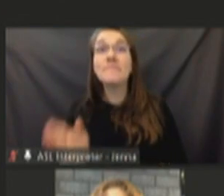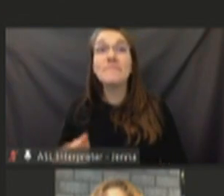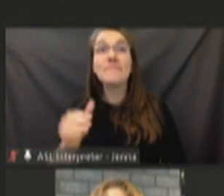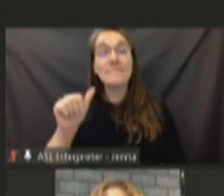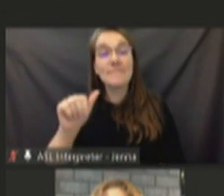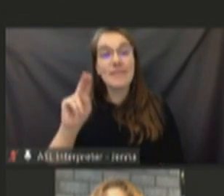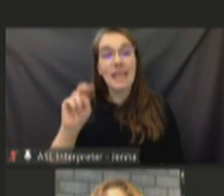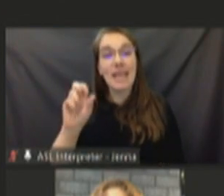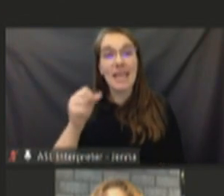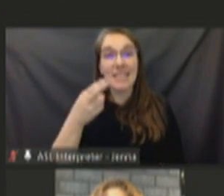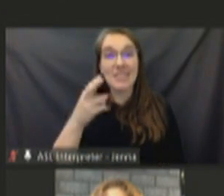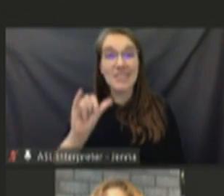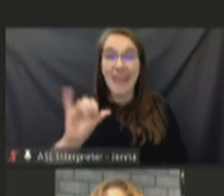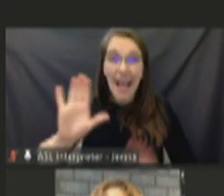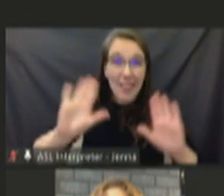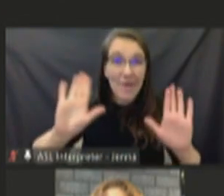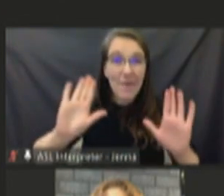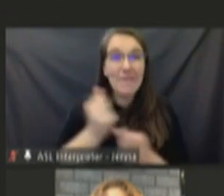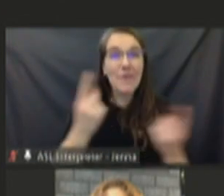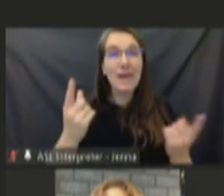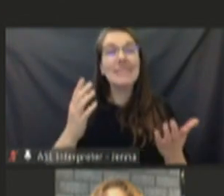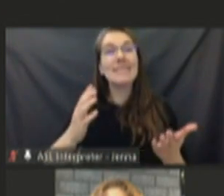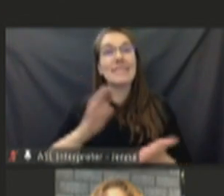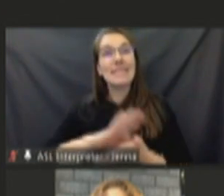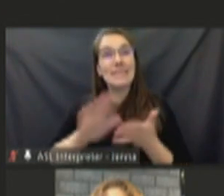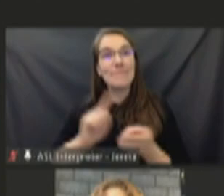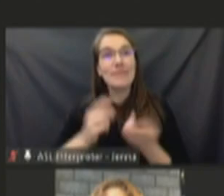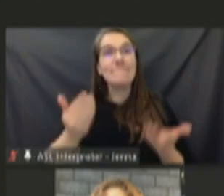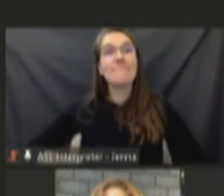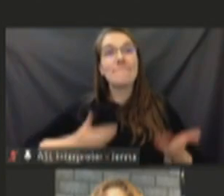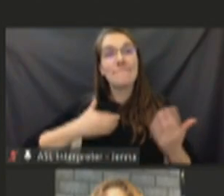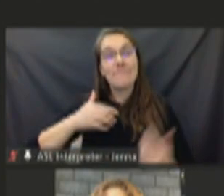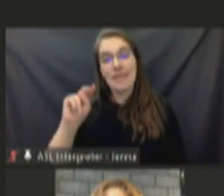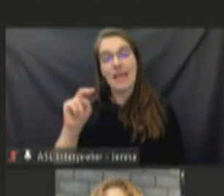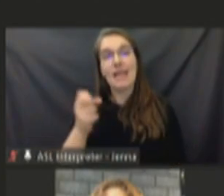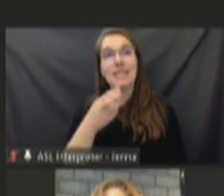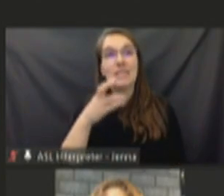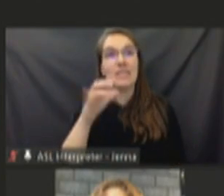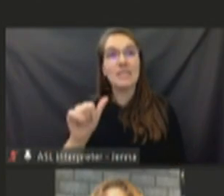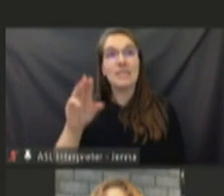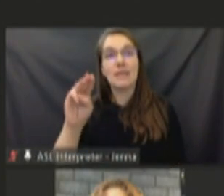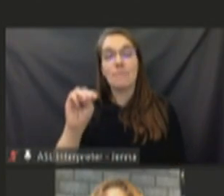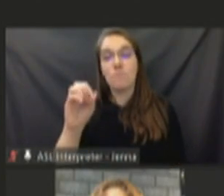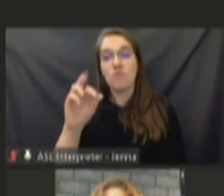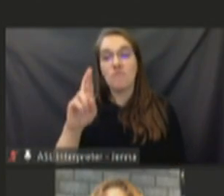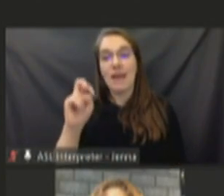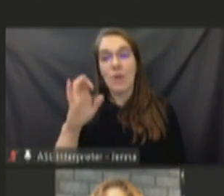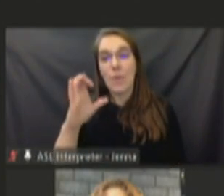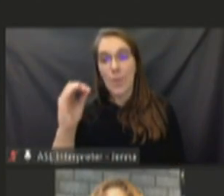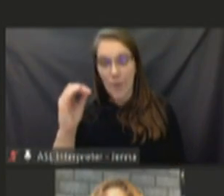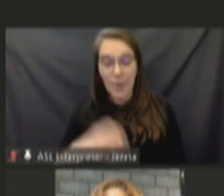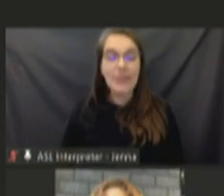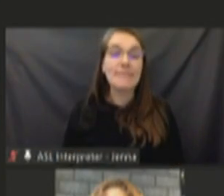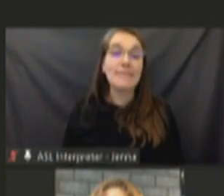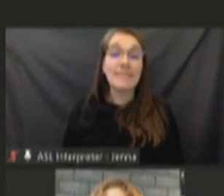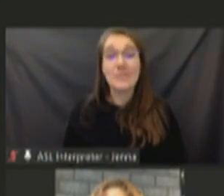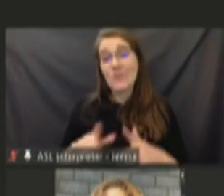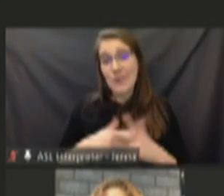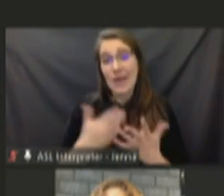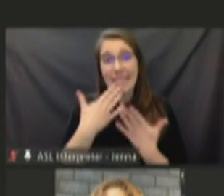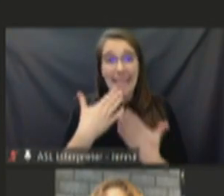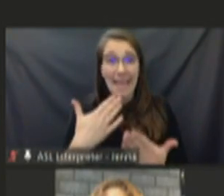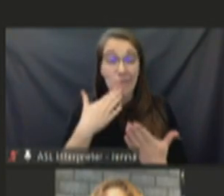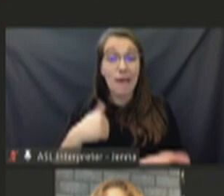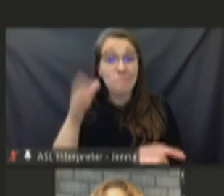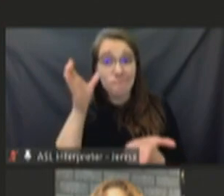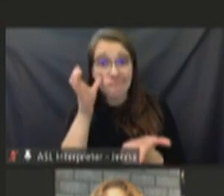so nice to meet you tonight. My name is Anshi Moreno. I want to start off just by saying thank you. I've been listening